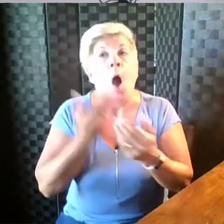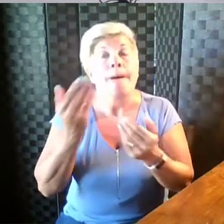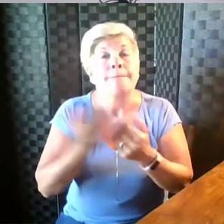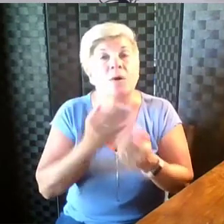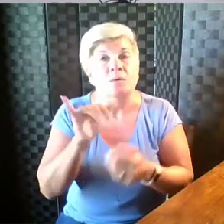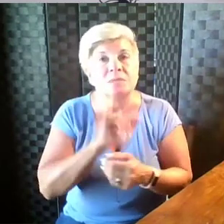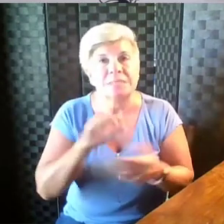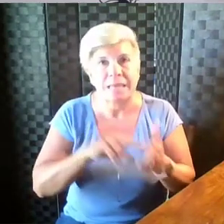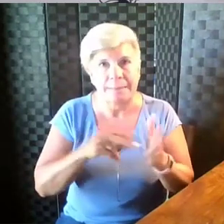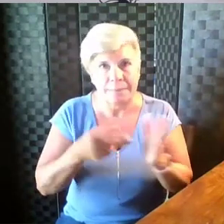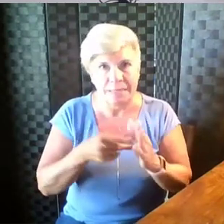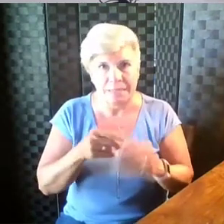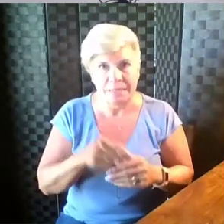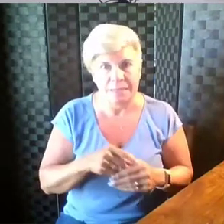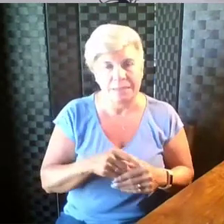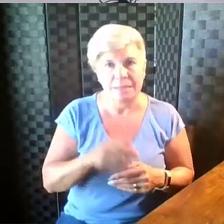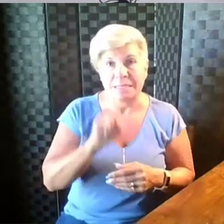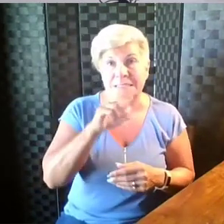Sleep.